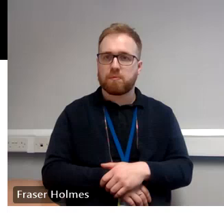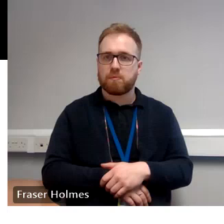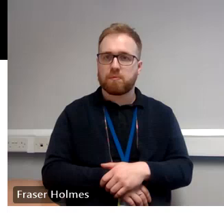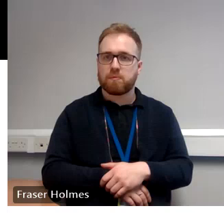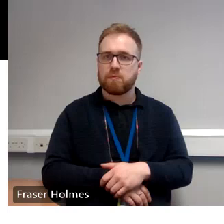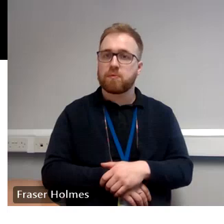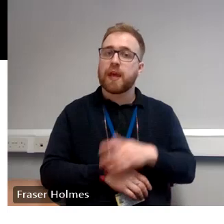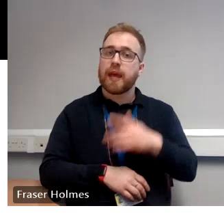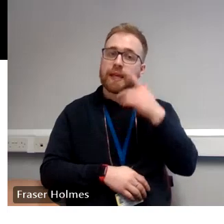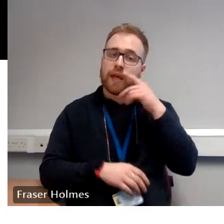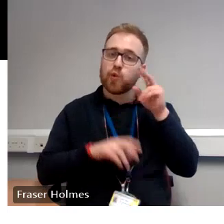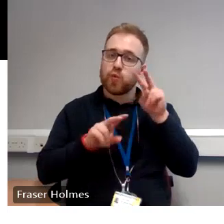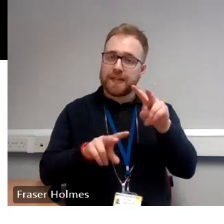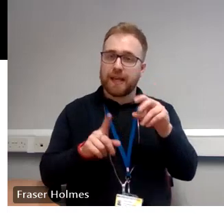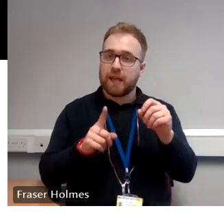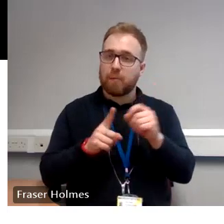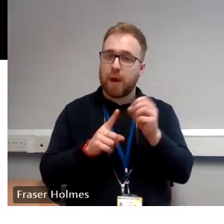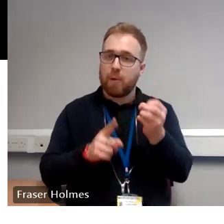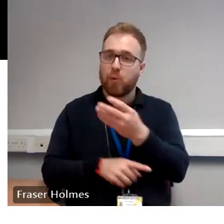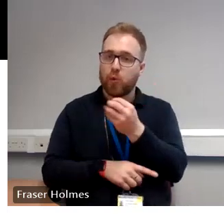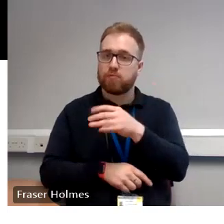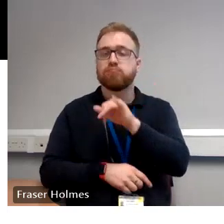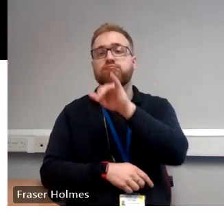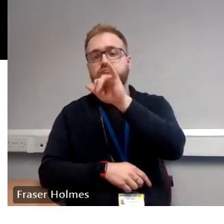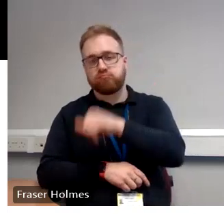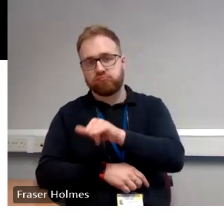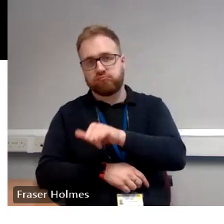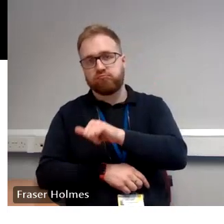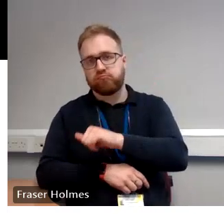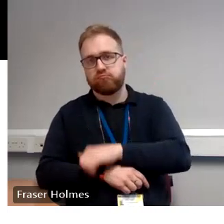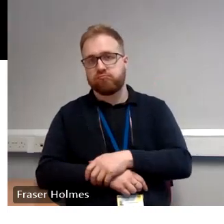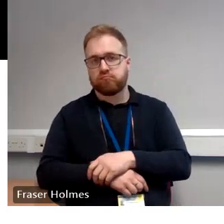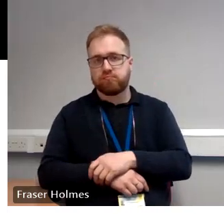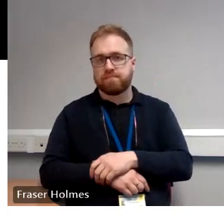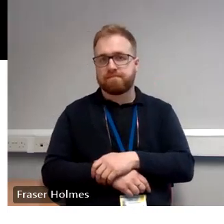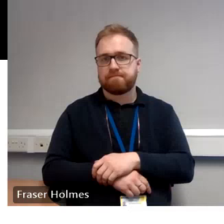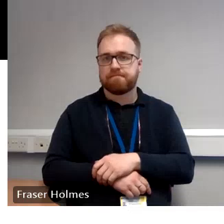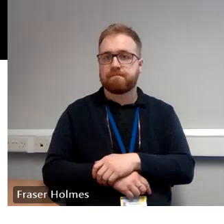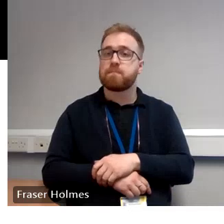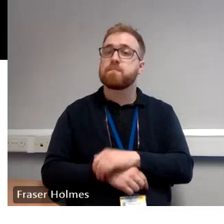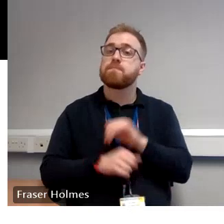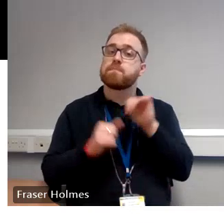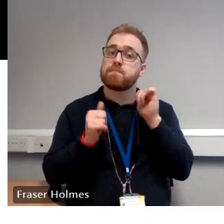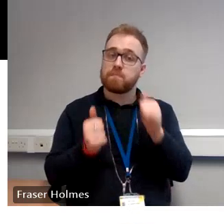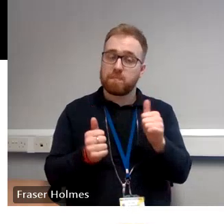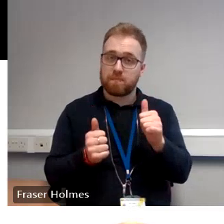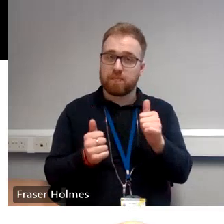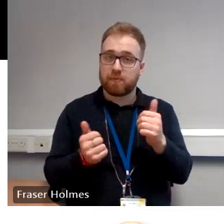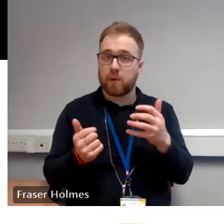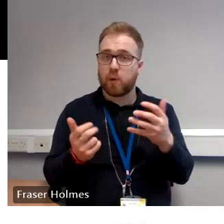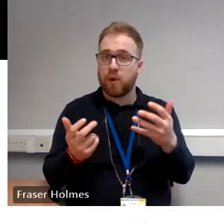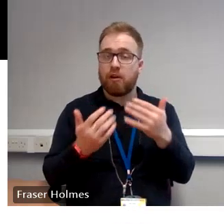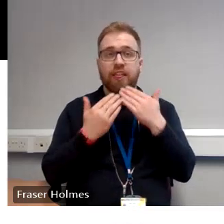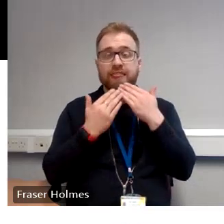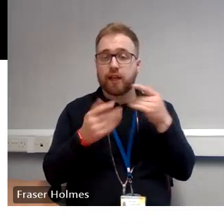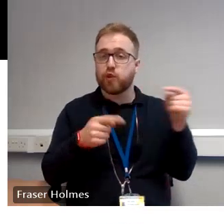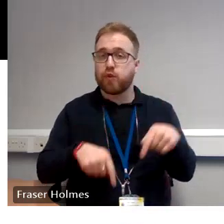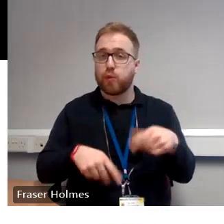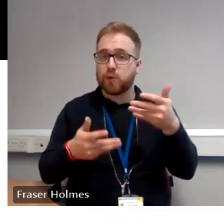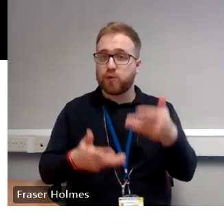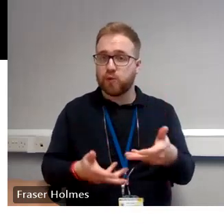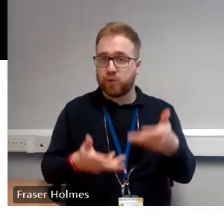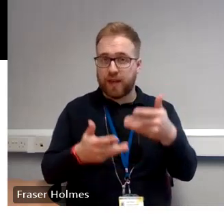Can you see my screen? Yes. Brilliant. Okay, well, thank you everybody for coming